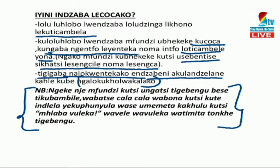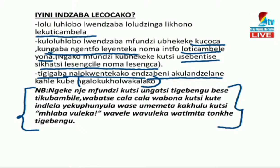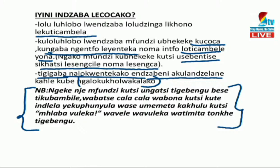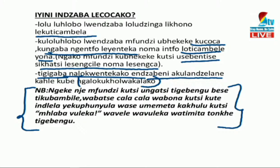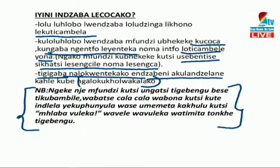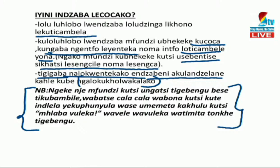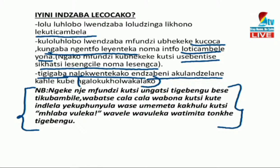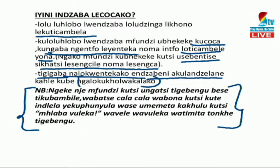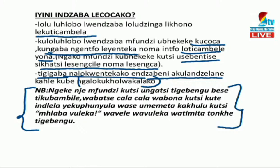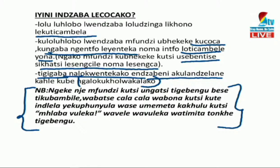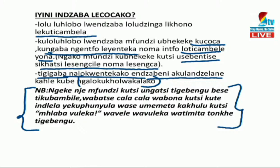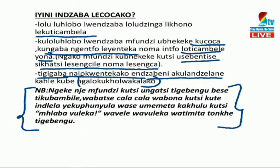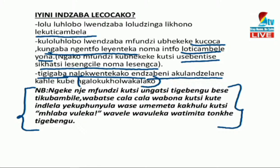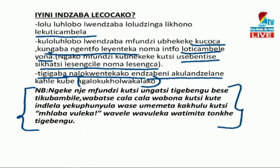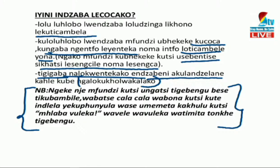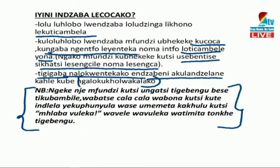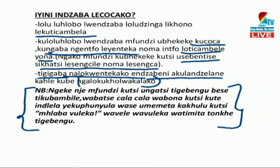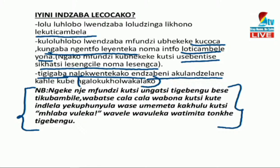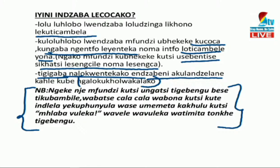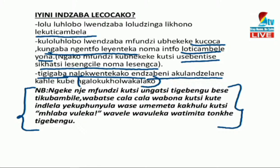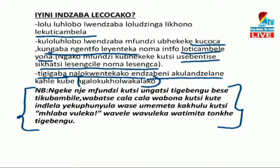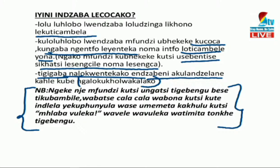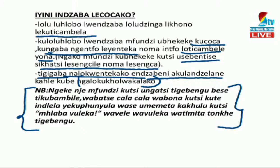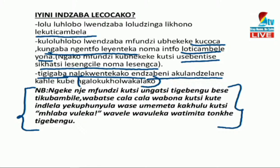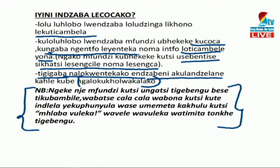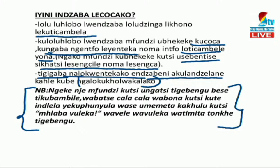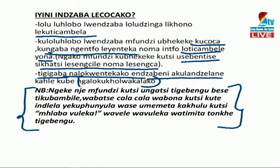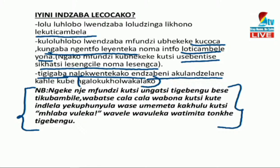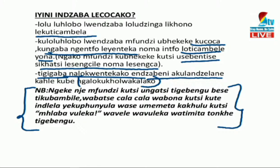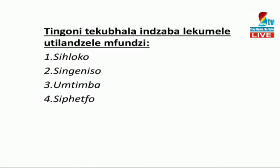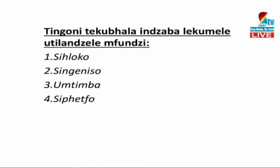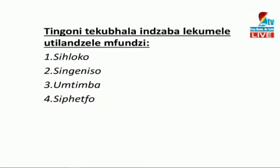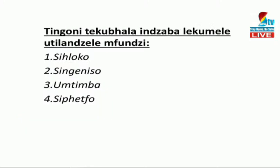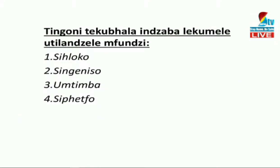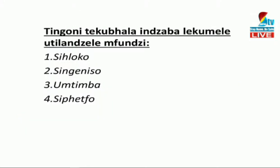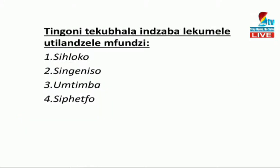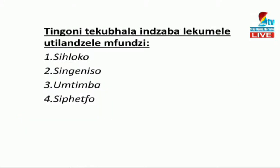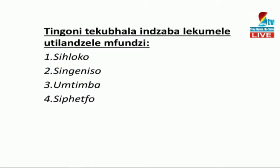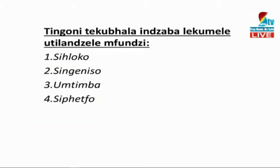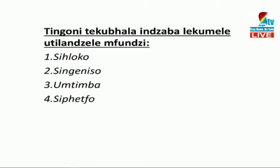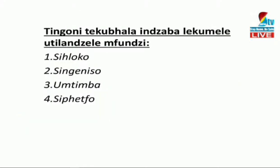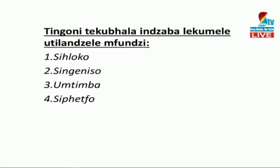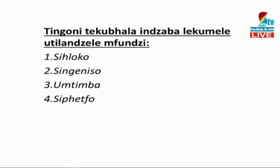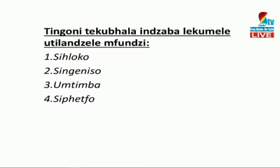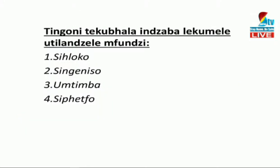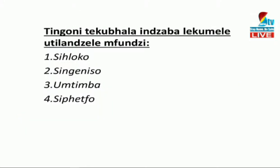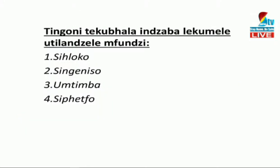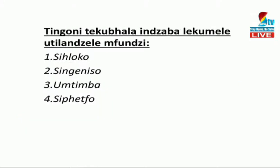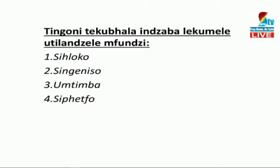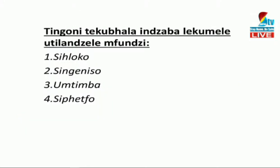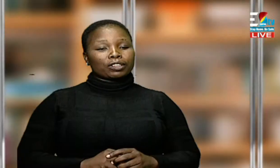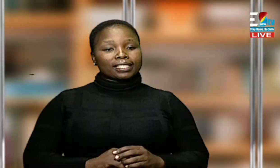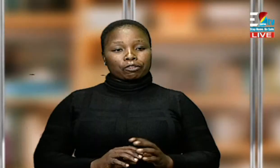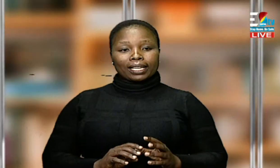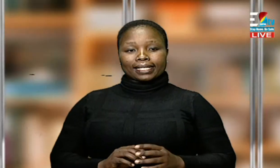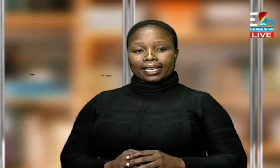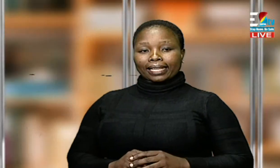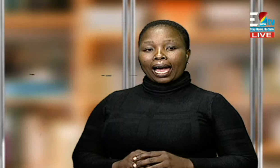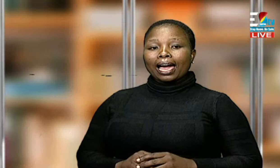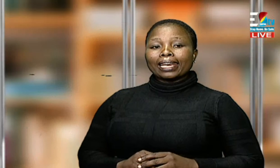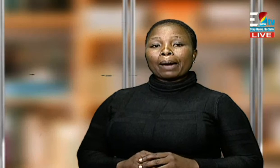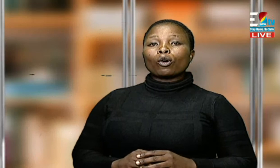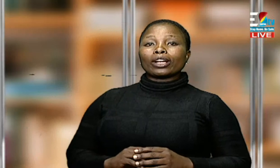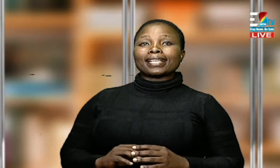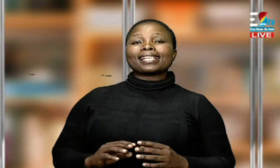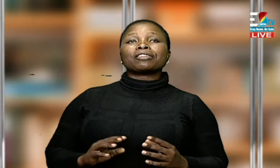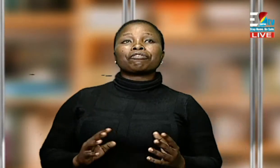uvuleke bese umhlaba uyavuleka so yatimita tonke tigebengu. Sitawukhumbula ke mfundzi esifundweni sethu